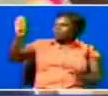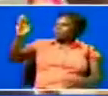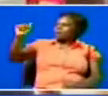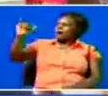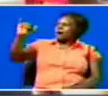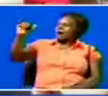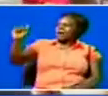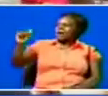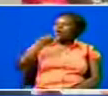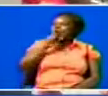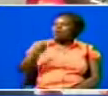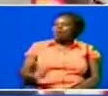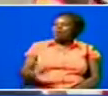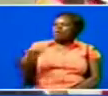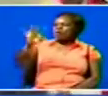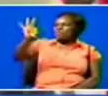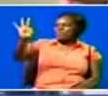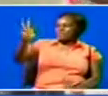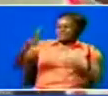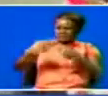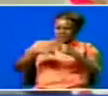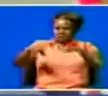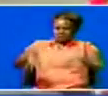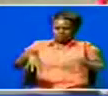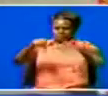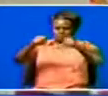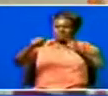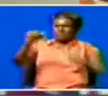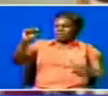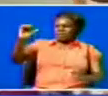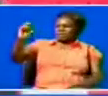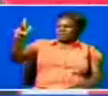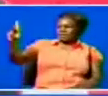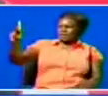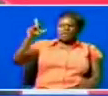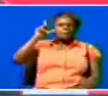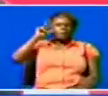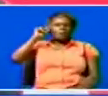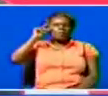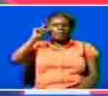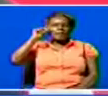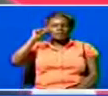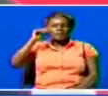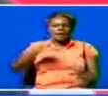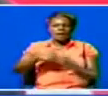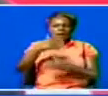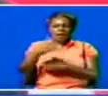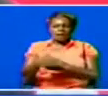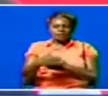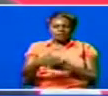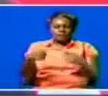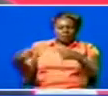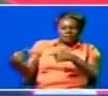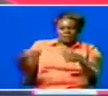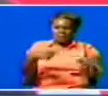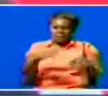Omwaro. 39-year-old Baya now takes charge of Anglican Church Mombasa Diocese after a protracted row following